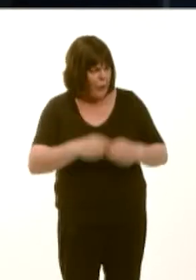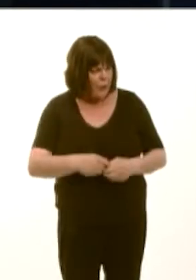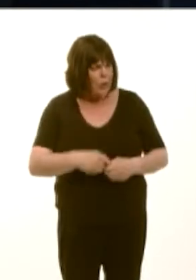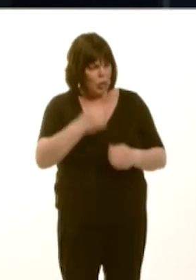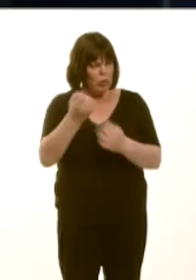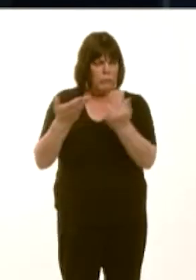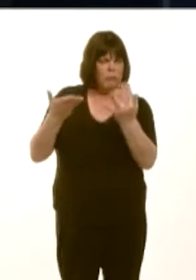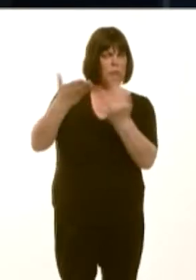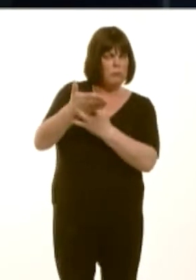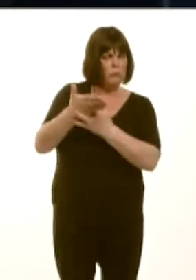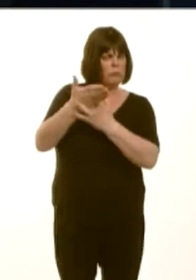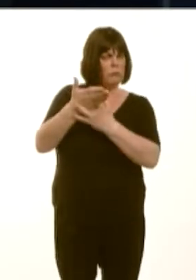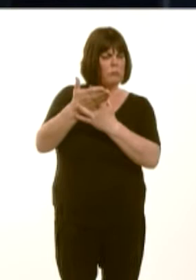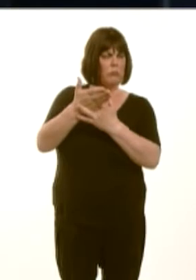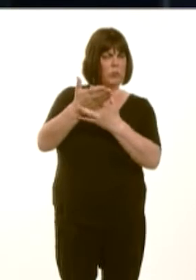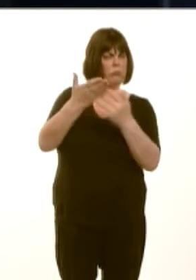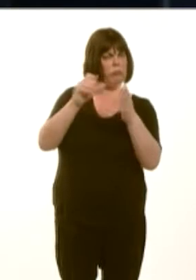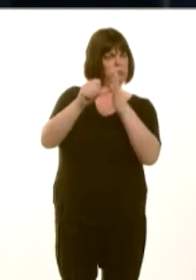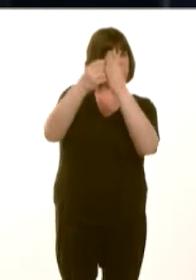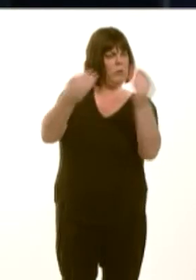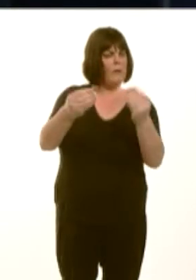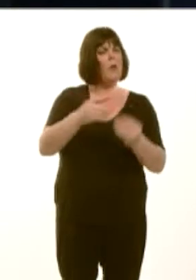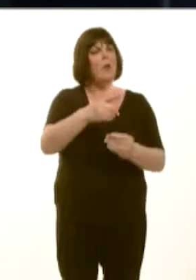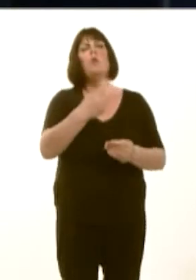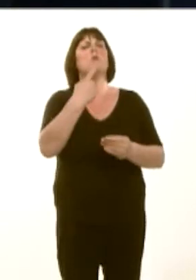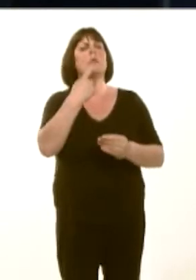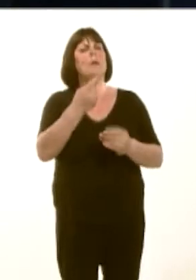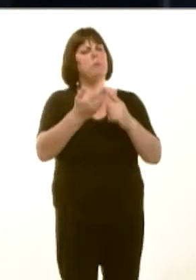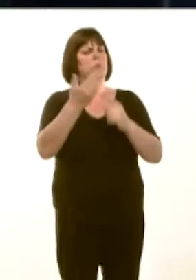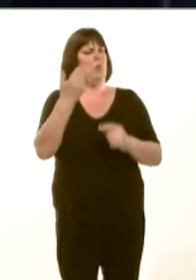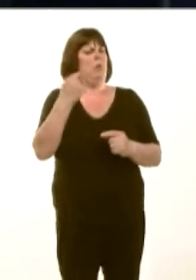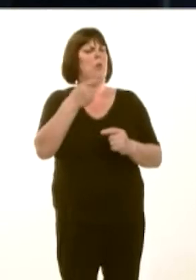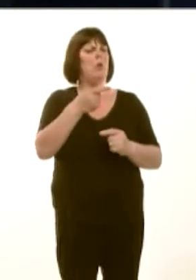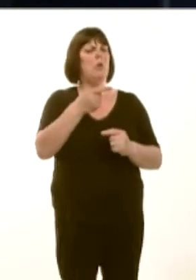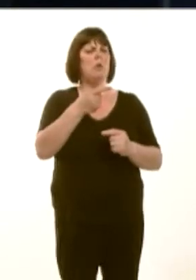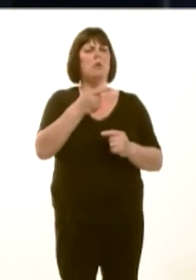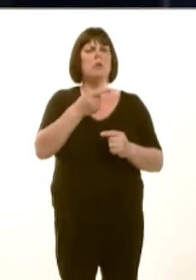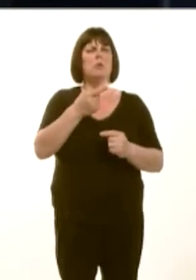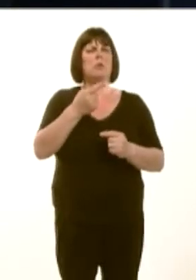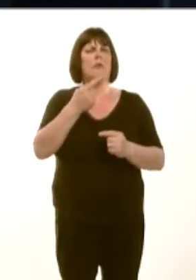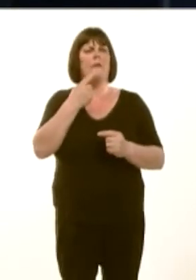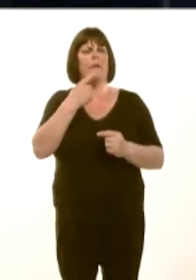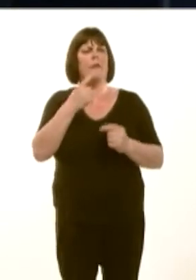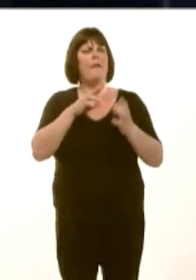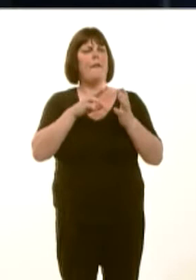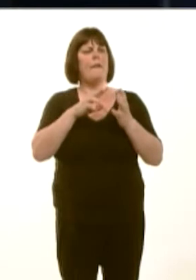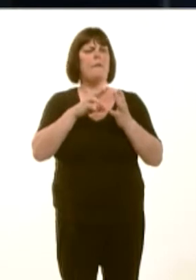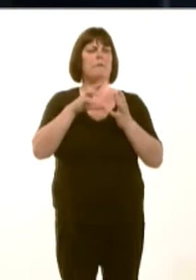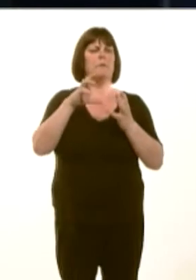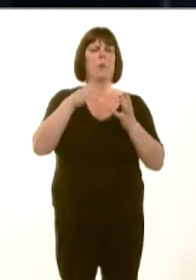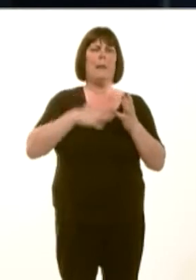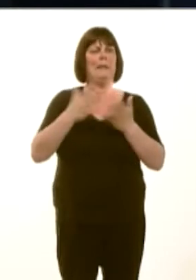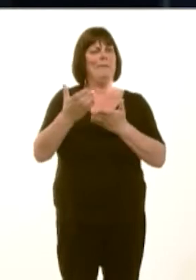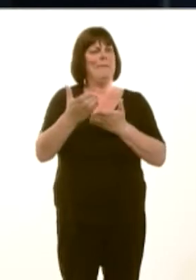in as a government to deal with the situation? Because we have seen now, and you mentioned in your initial response to the member for the Vale of Clwyd, that we need safe